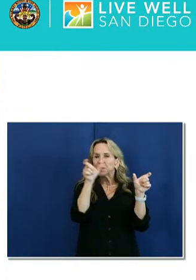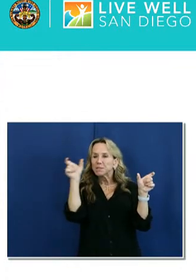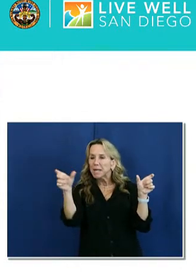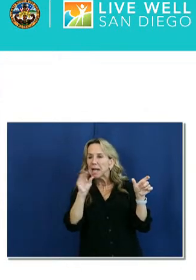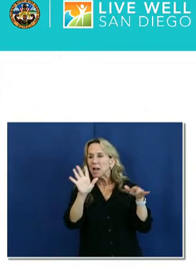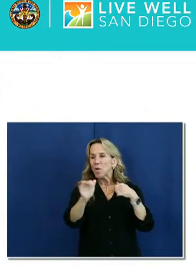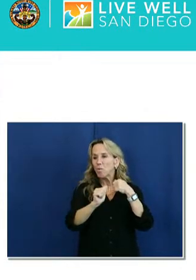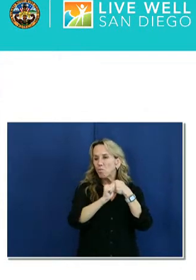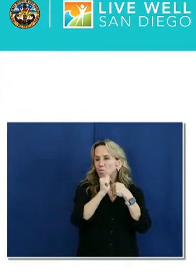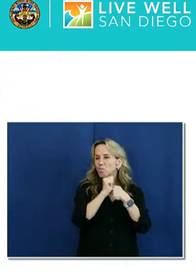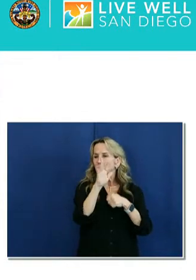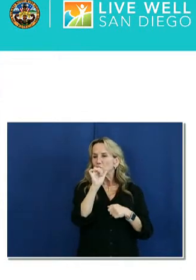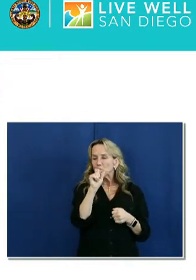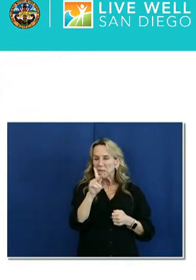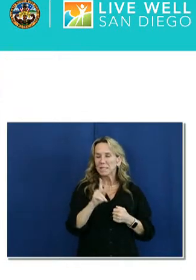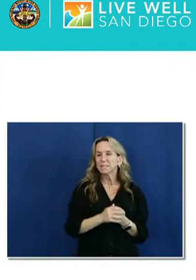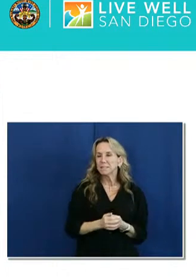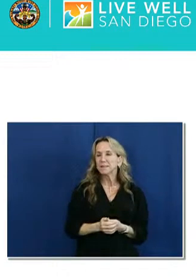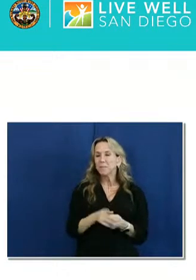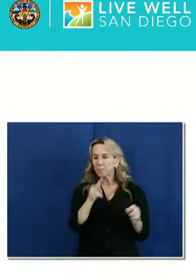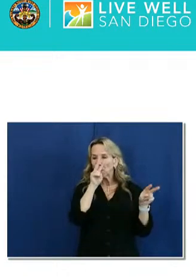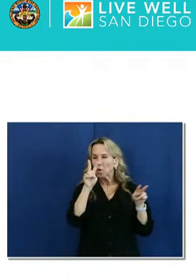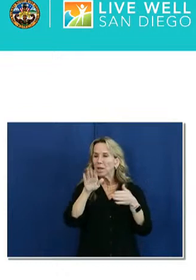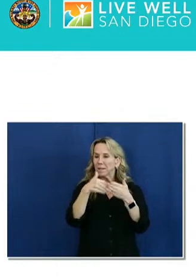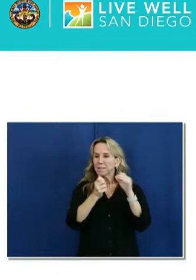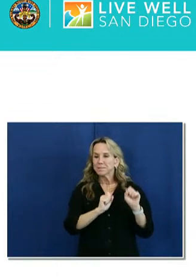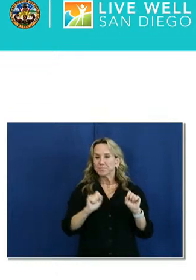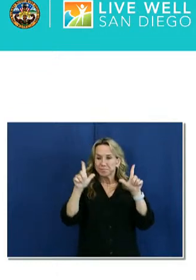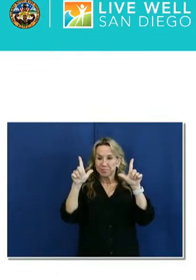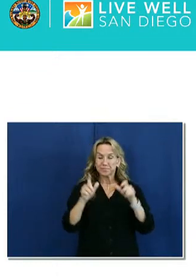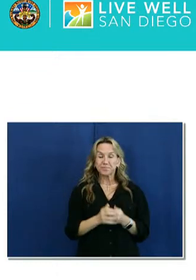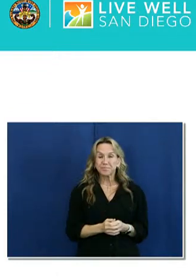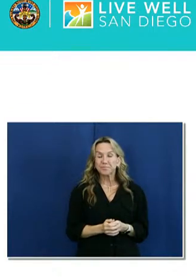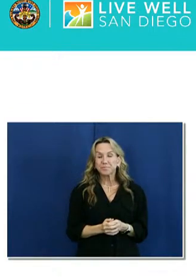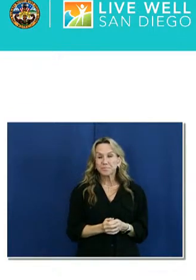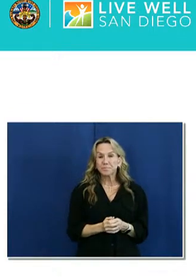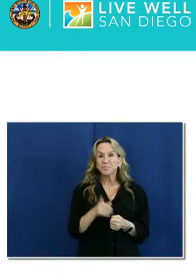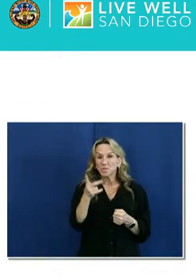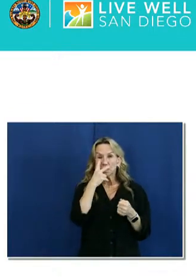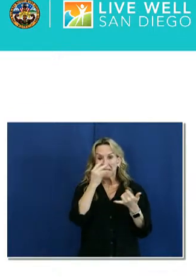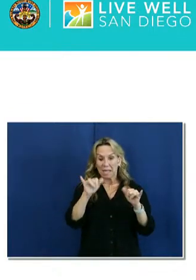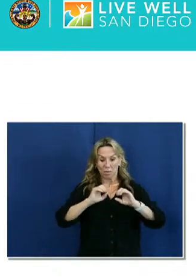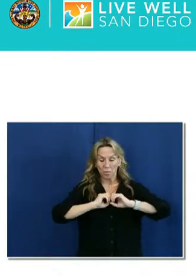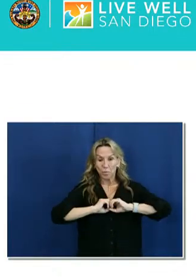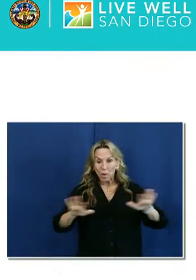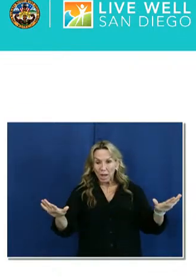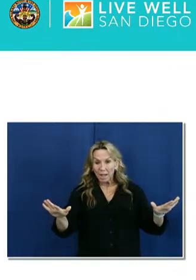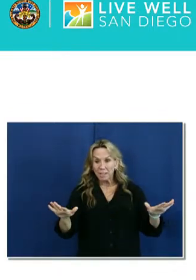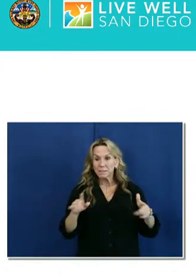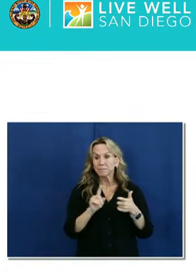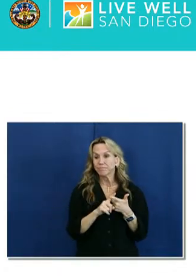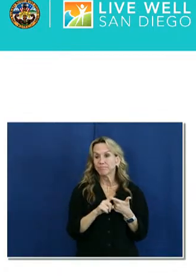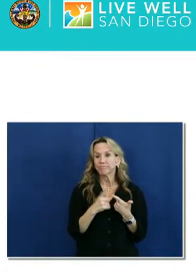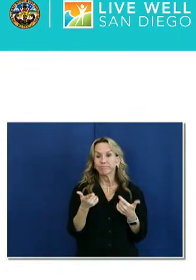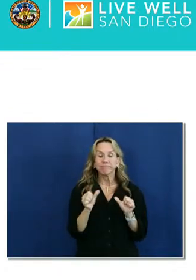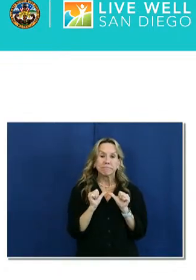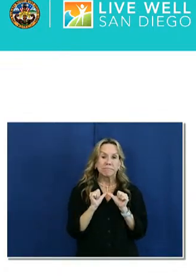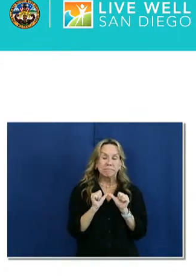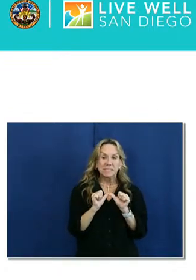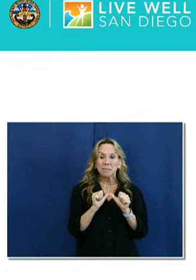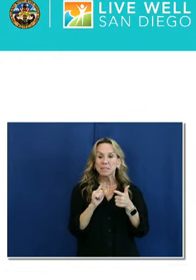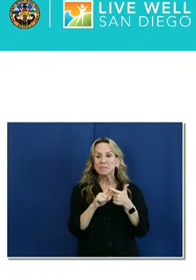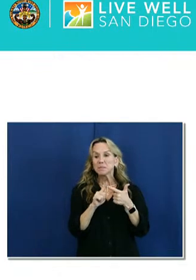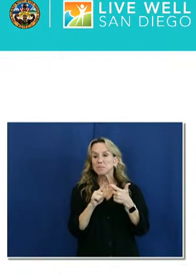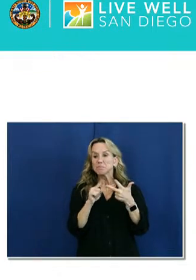transmission, if you will go to the next slide, which includes widespread, substantial,